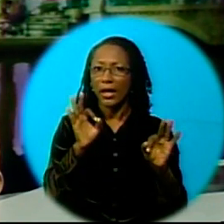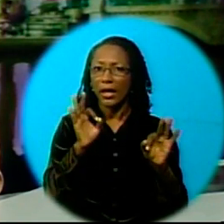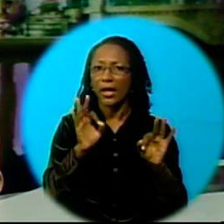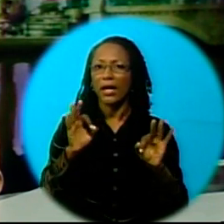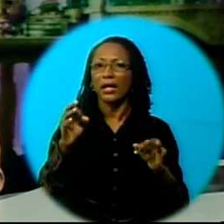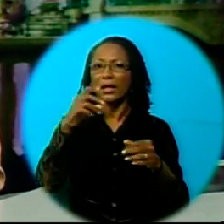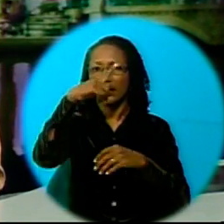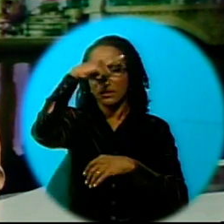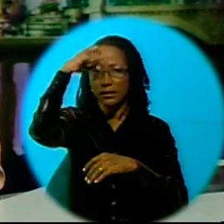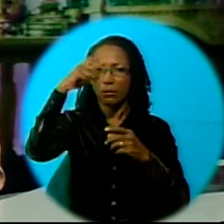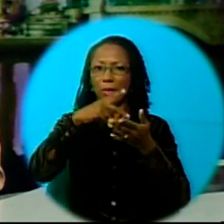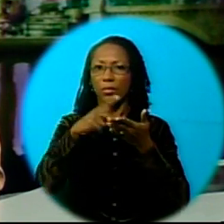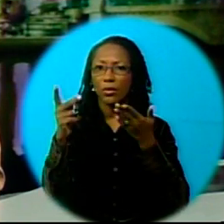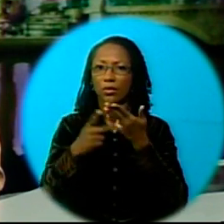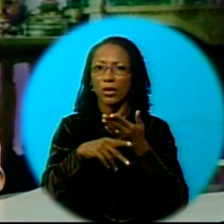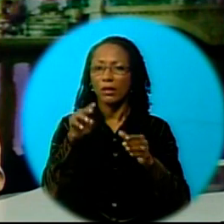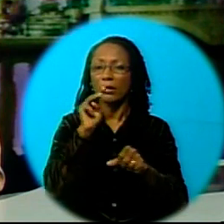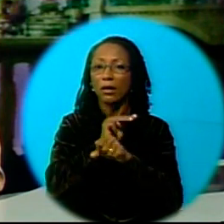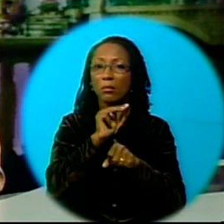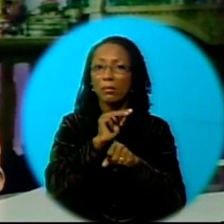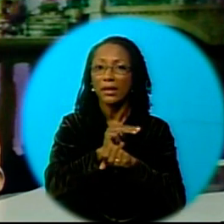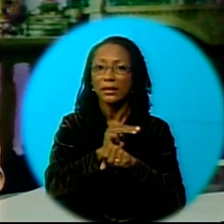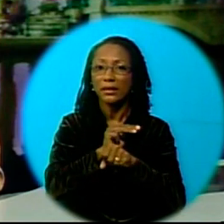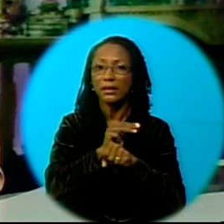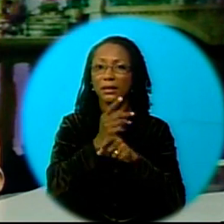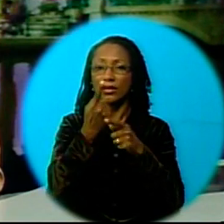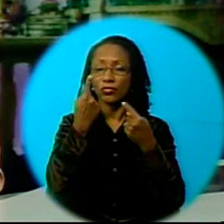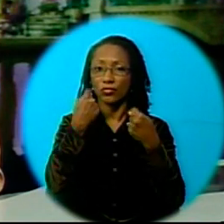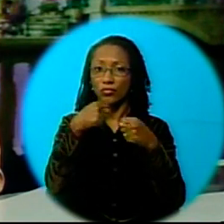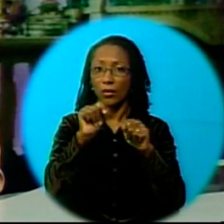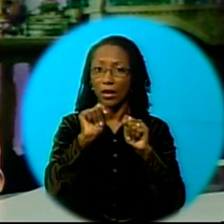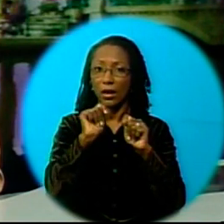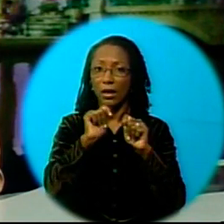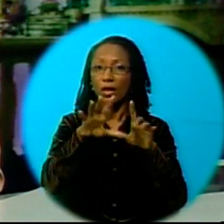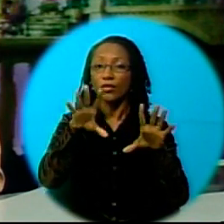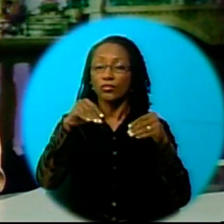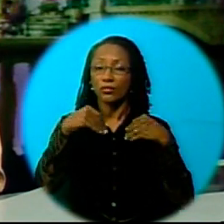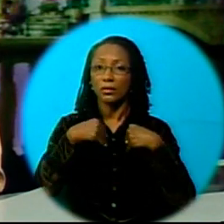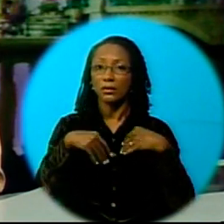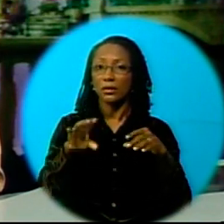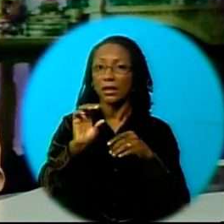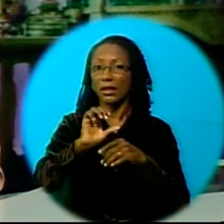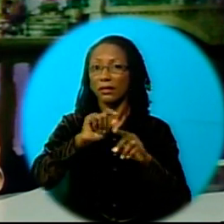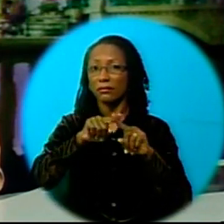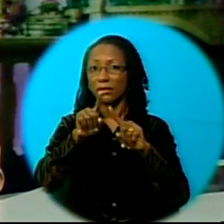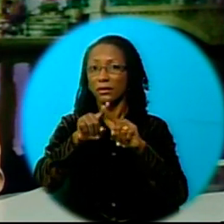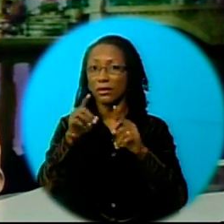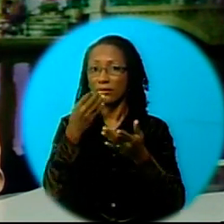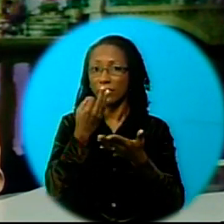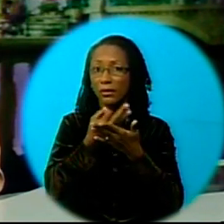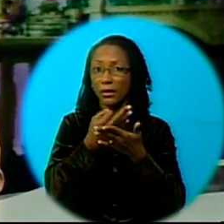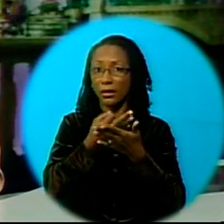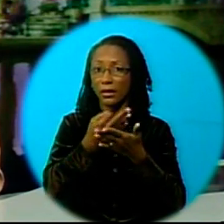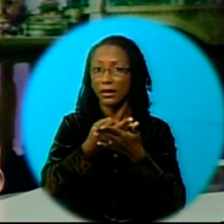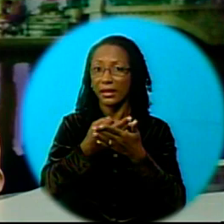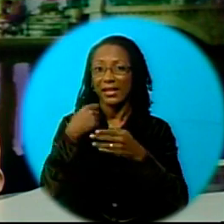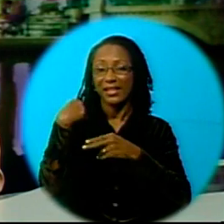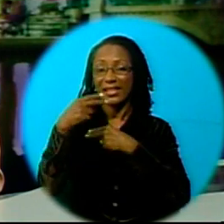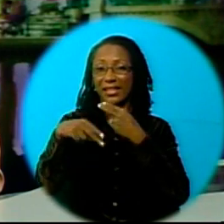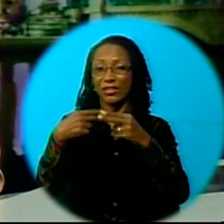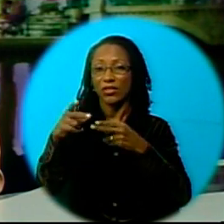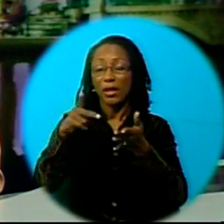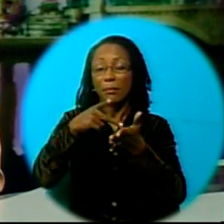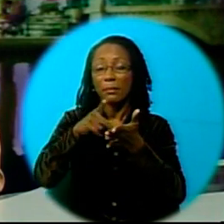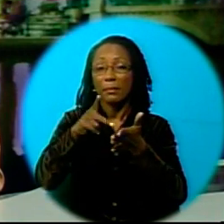summer program, the ministry sought and received alternative funding support. He says the history of payment